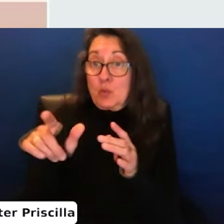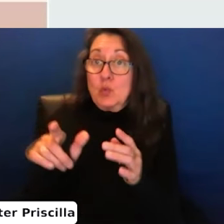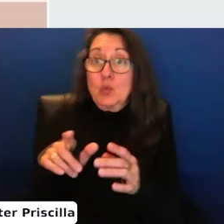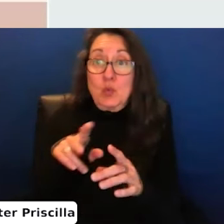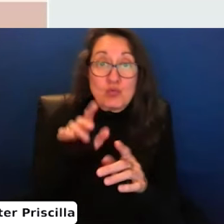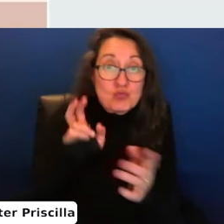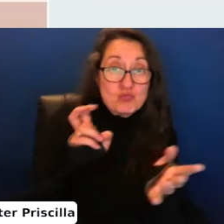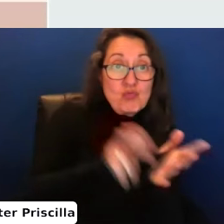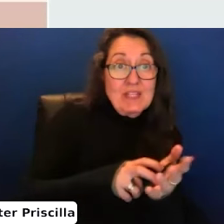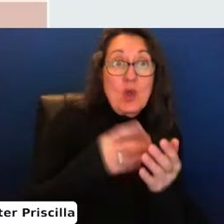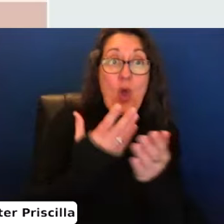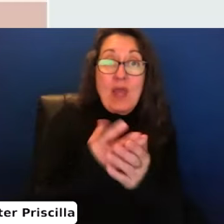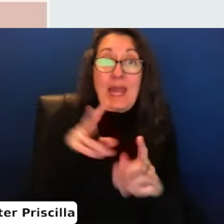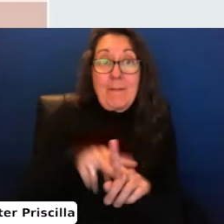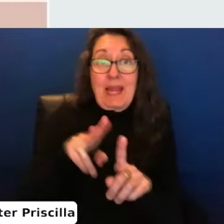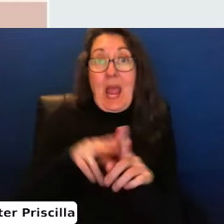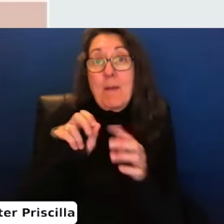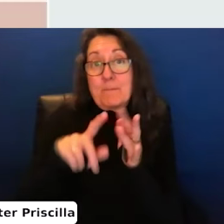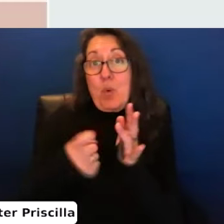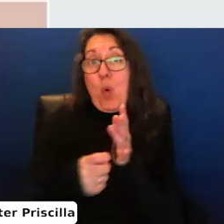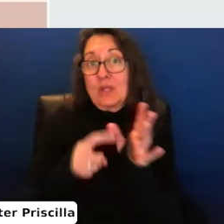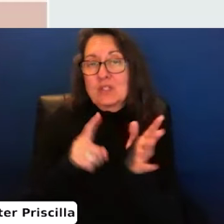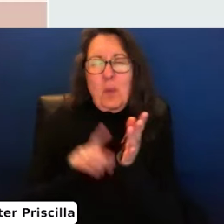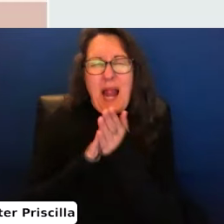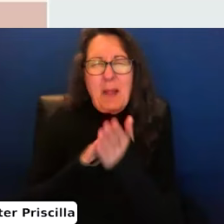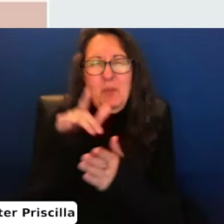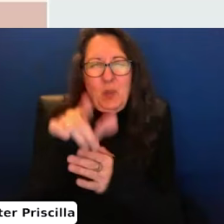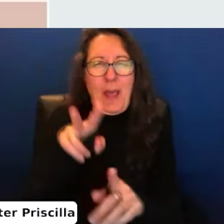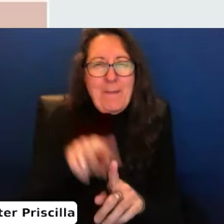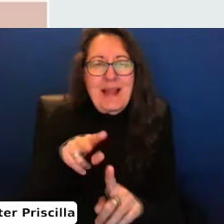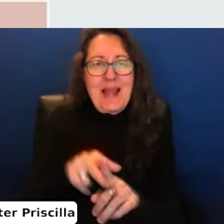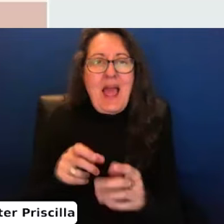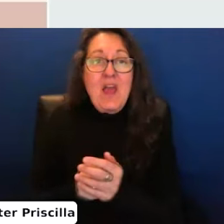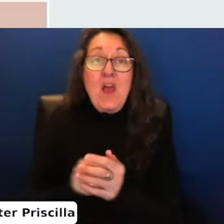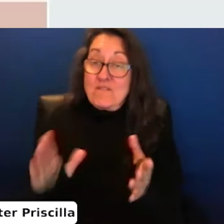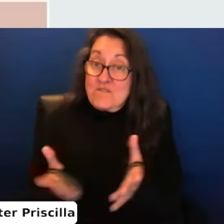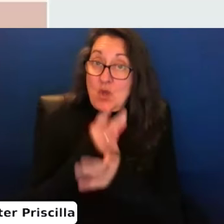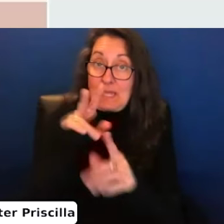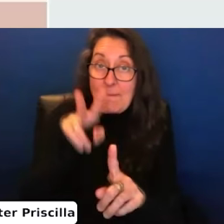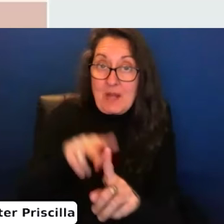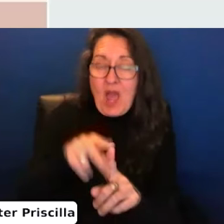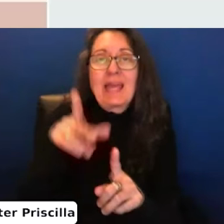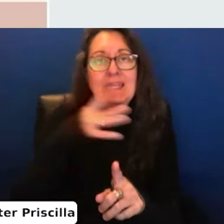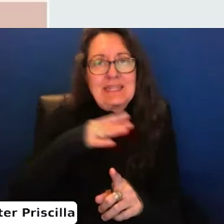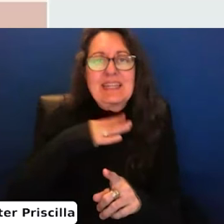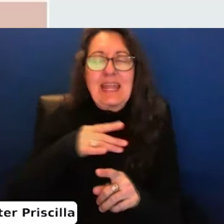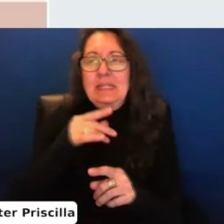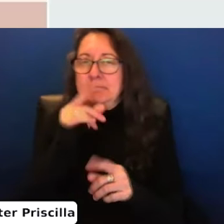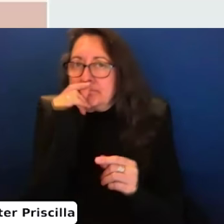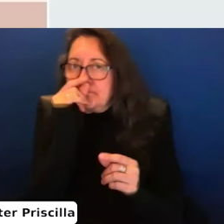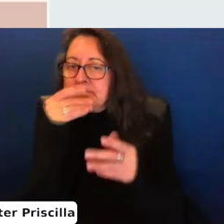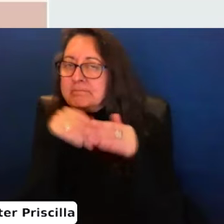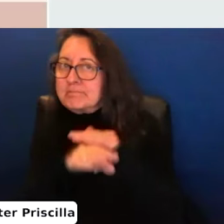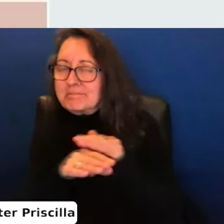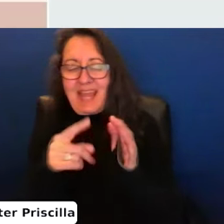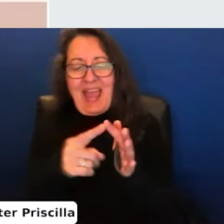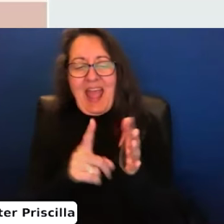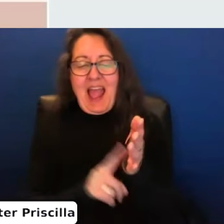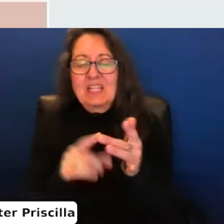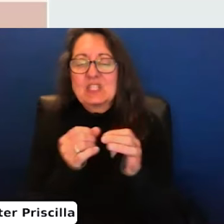for the program, you'll first need to undergo an eligibility checker where you'll answer a few questions